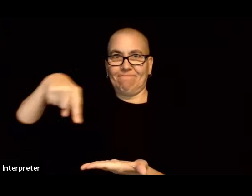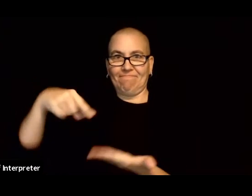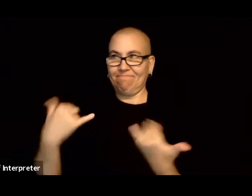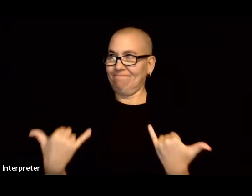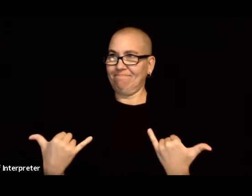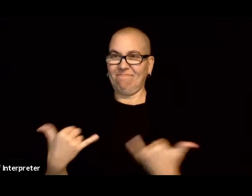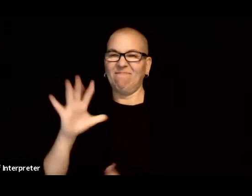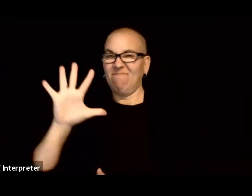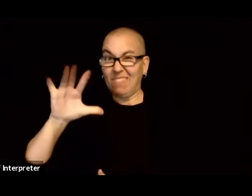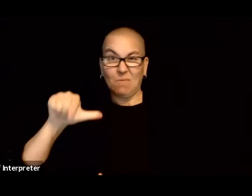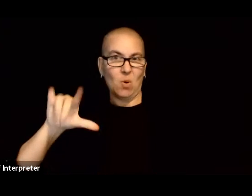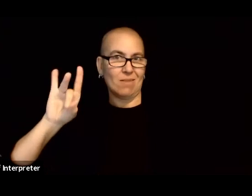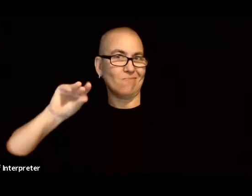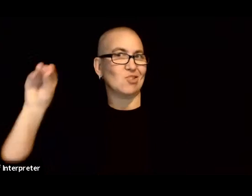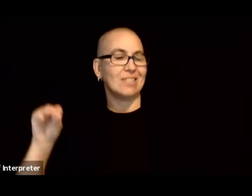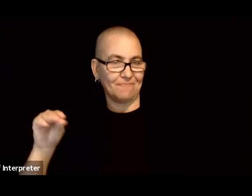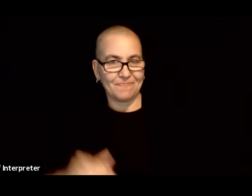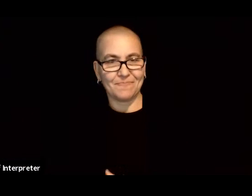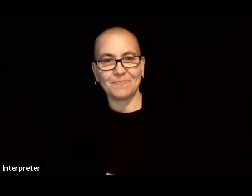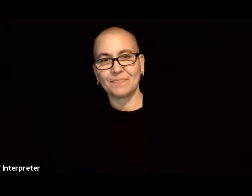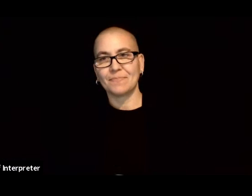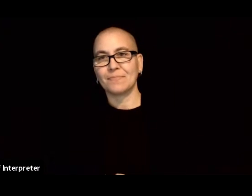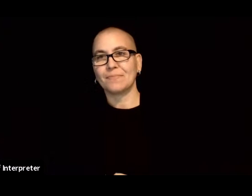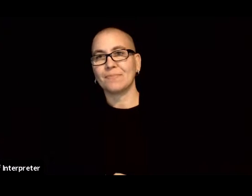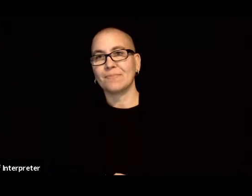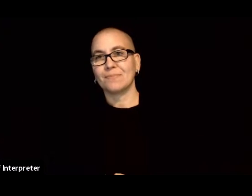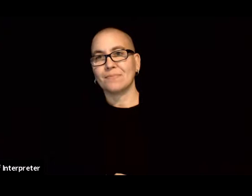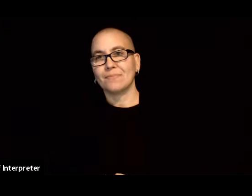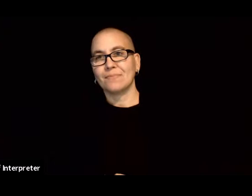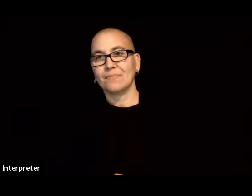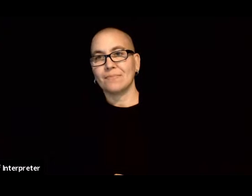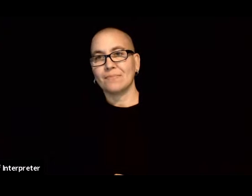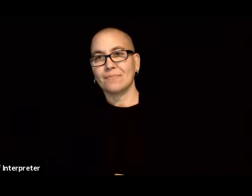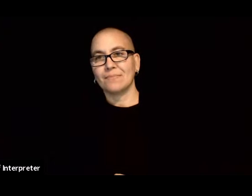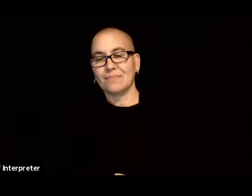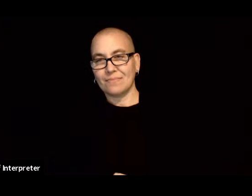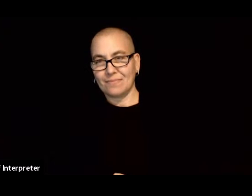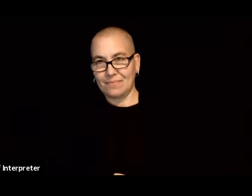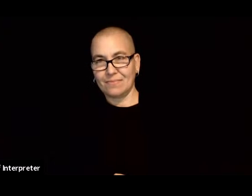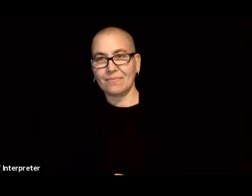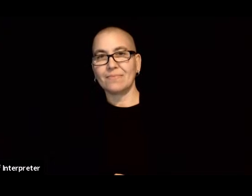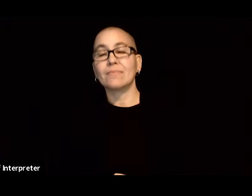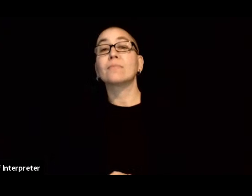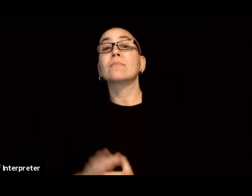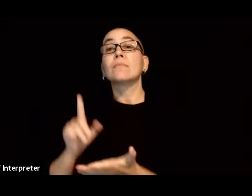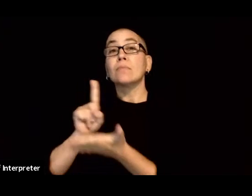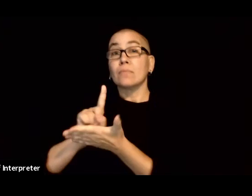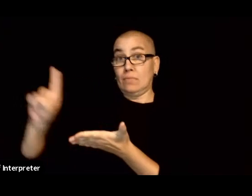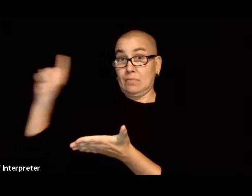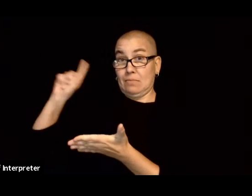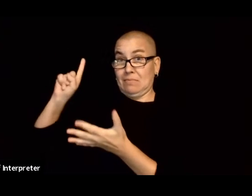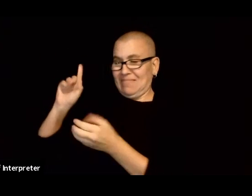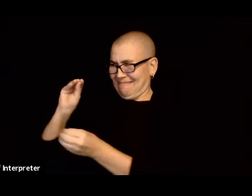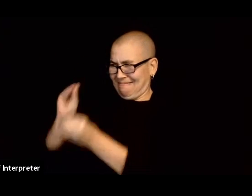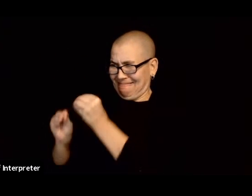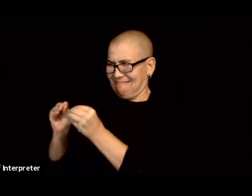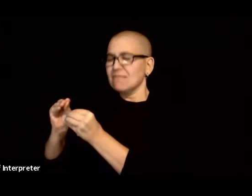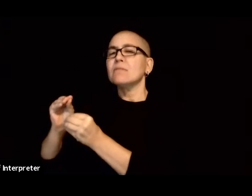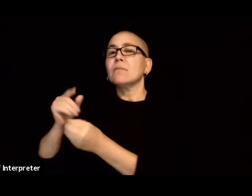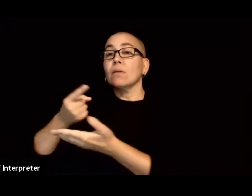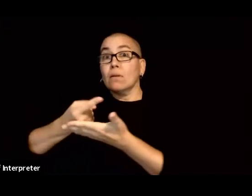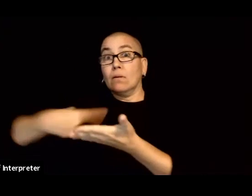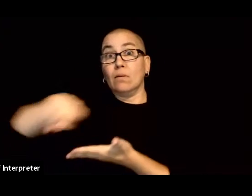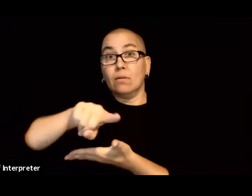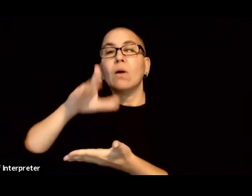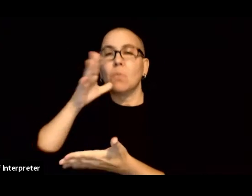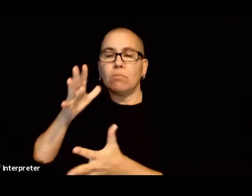forth. So this testing positivity rate over 5%, as we have indicated, is a red flag for us of concern